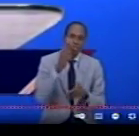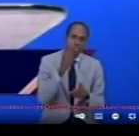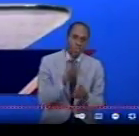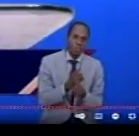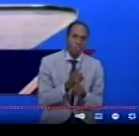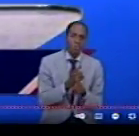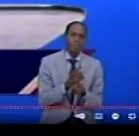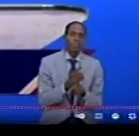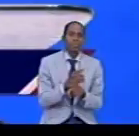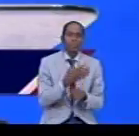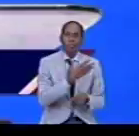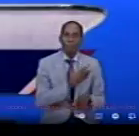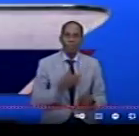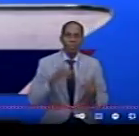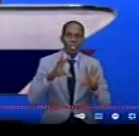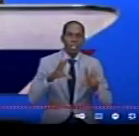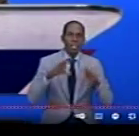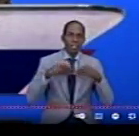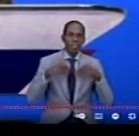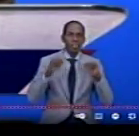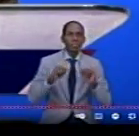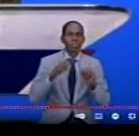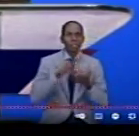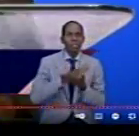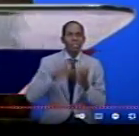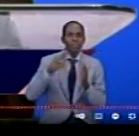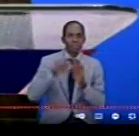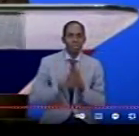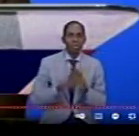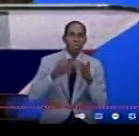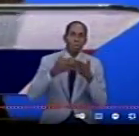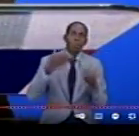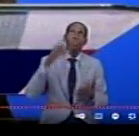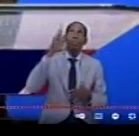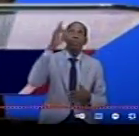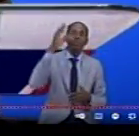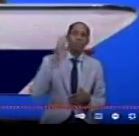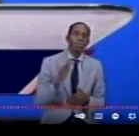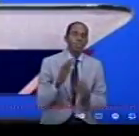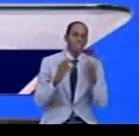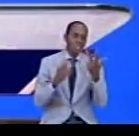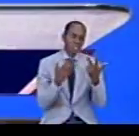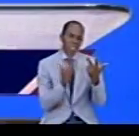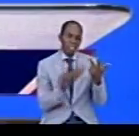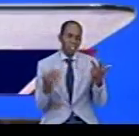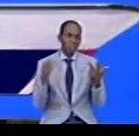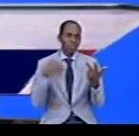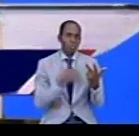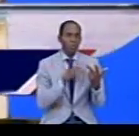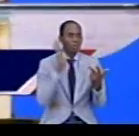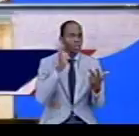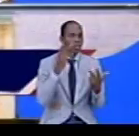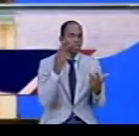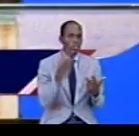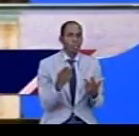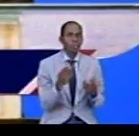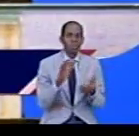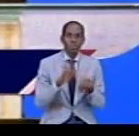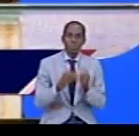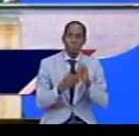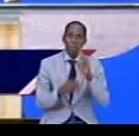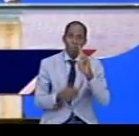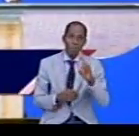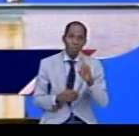John an acceptable righteousness before God three things were looking at number one